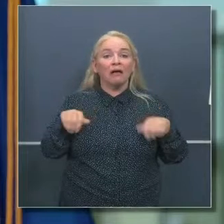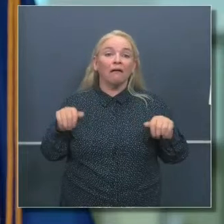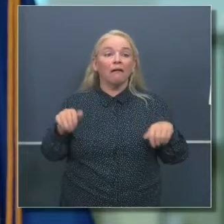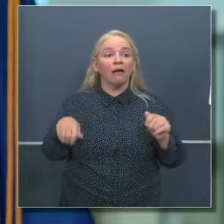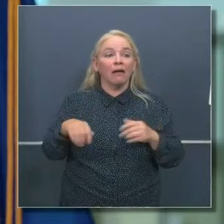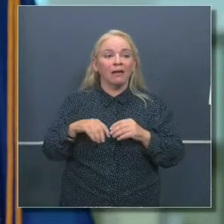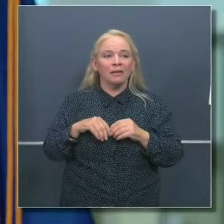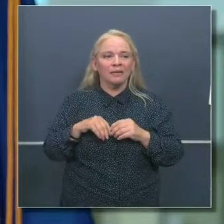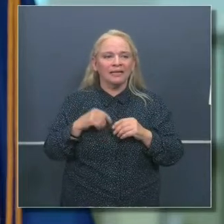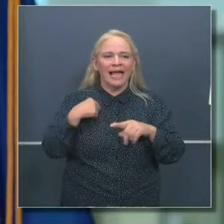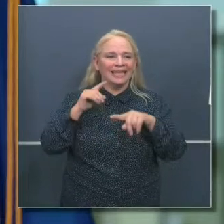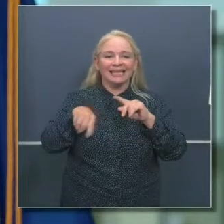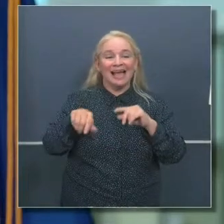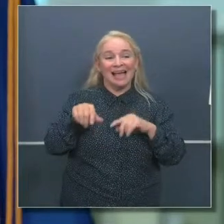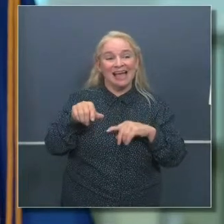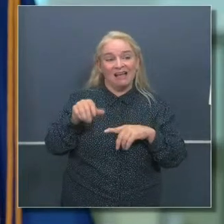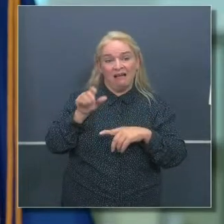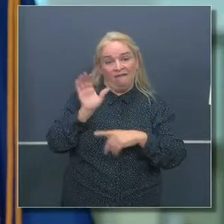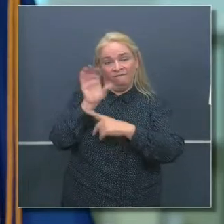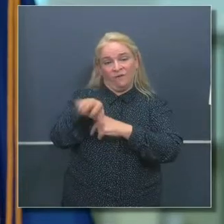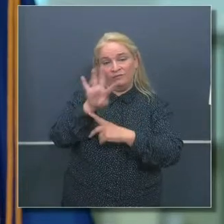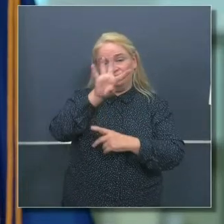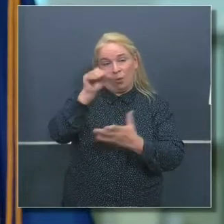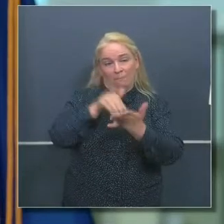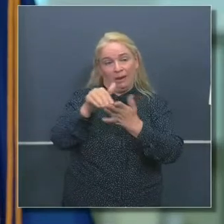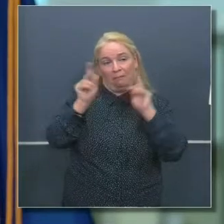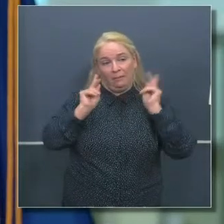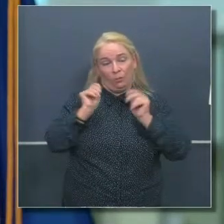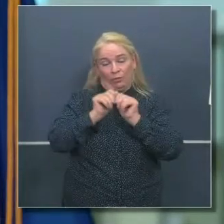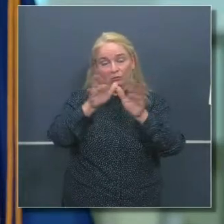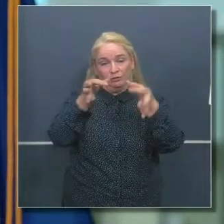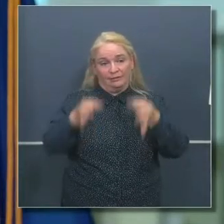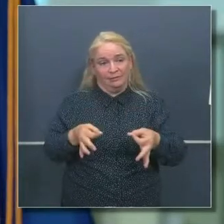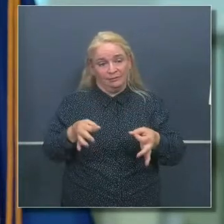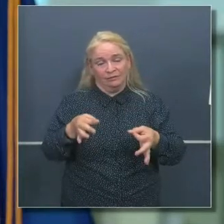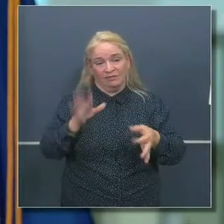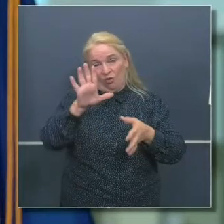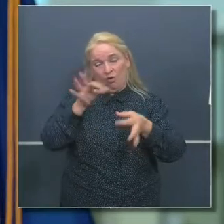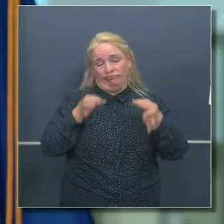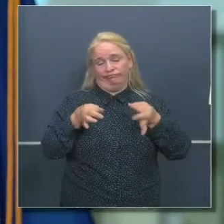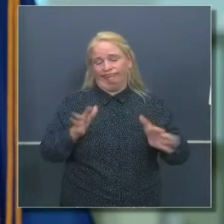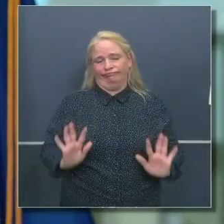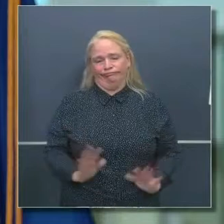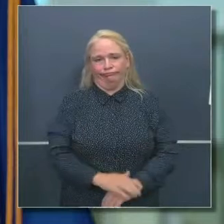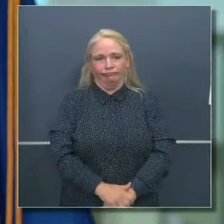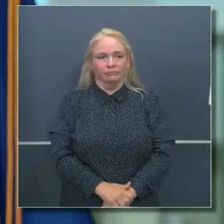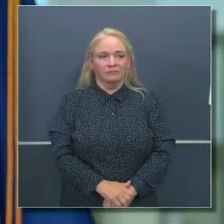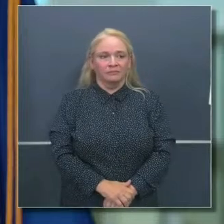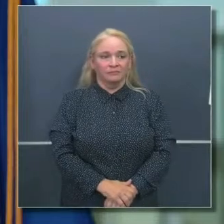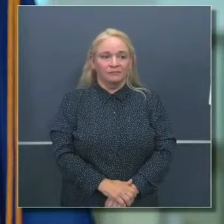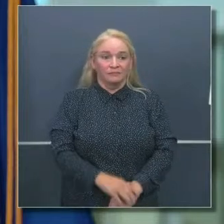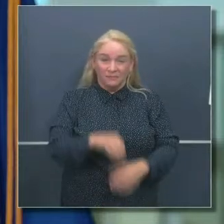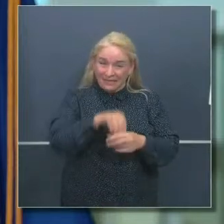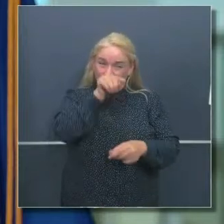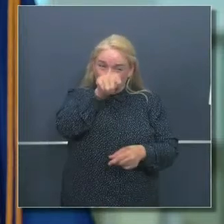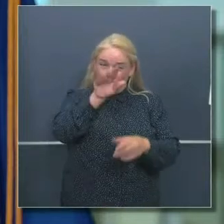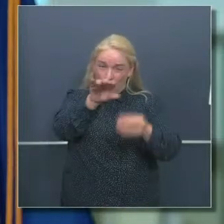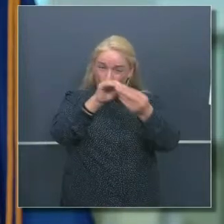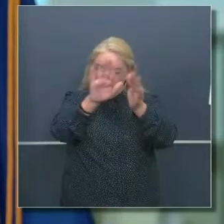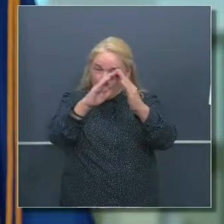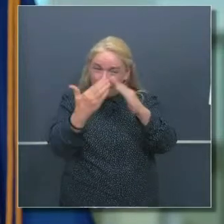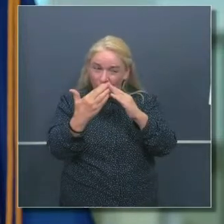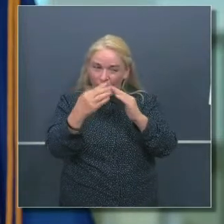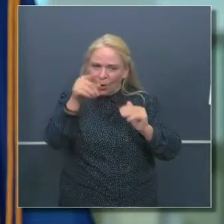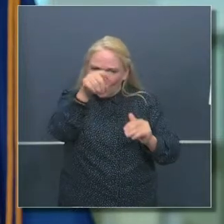million individuals and their decisions and behavior, but because as a community, we're capable of doing more to meet